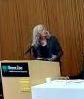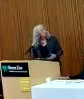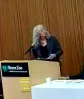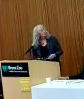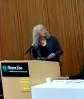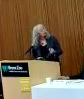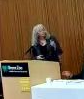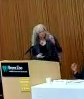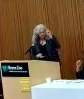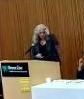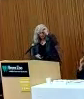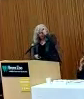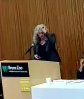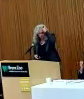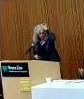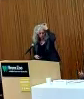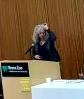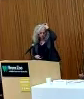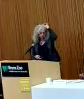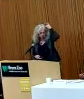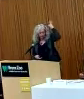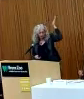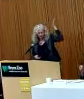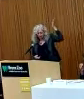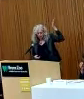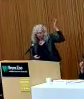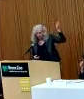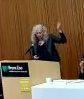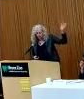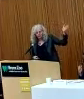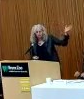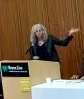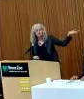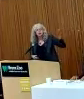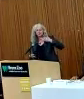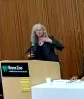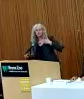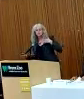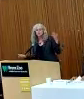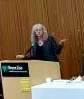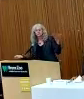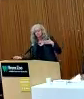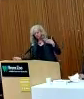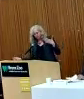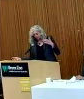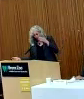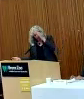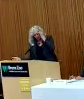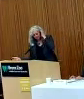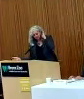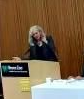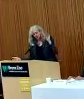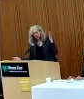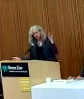state and like I said it is you know it is true at if you look just along the home purchase and the lending